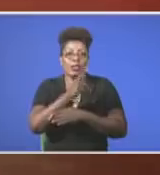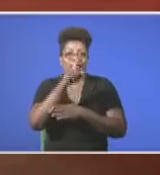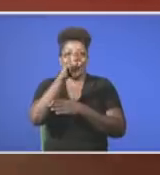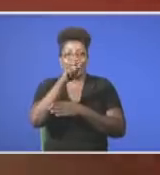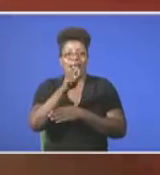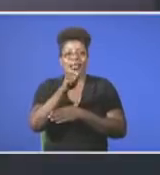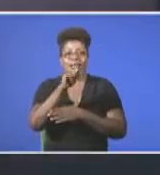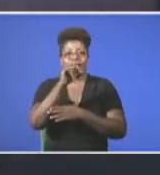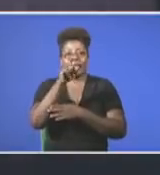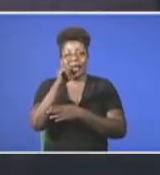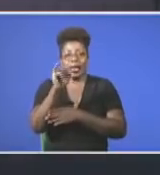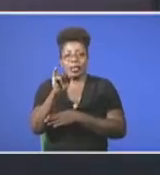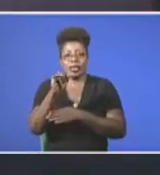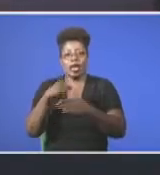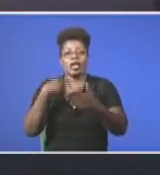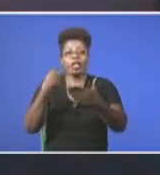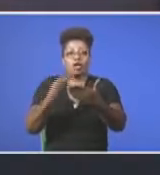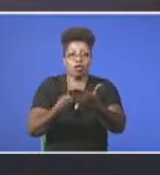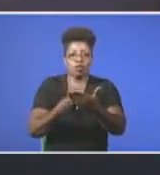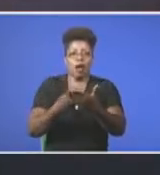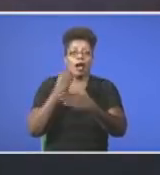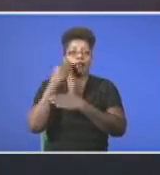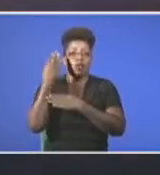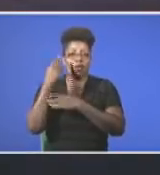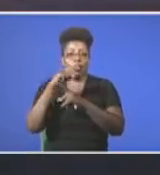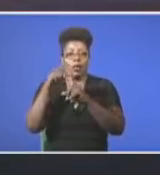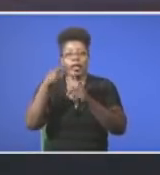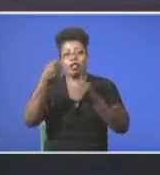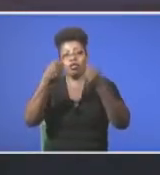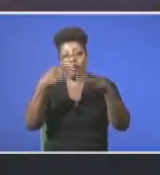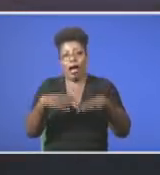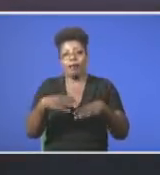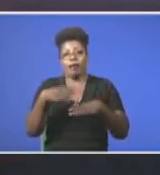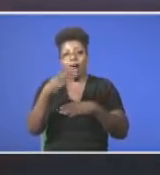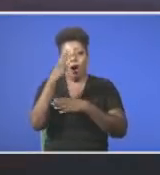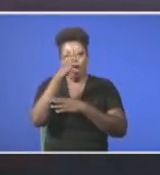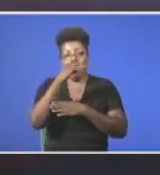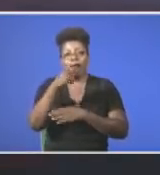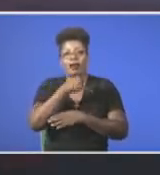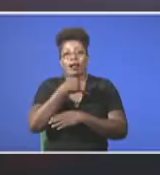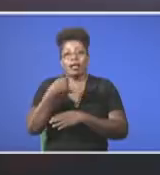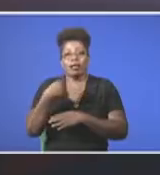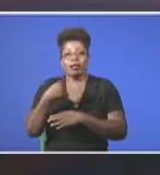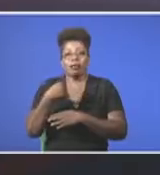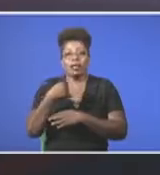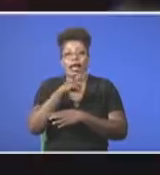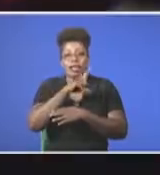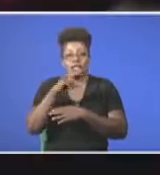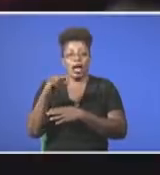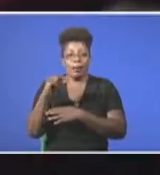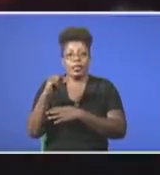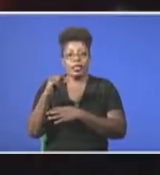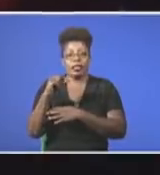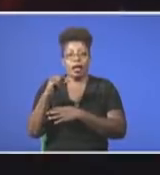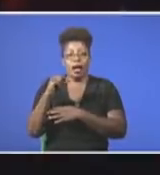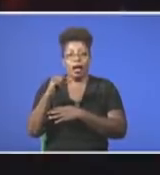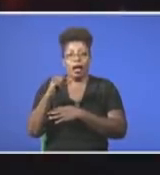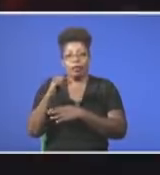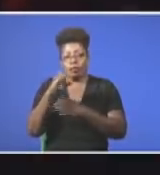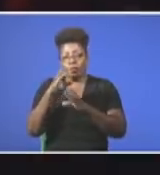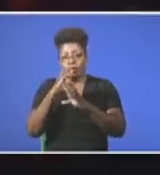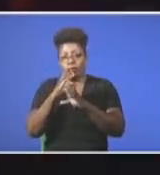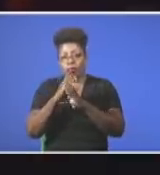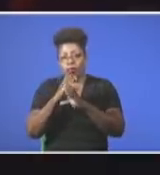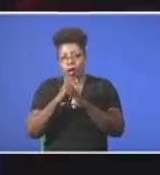arrived home with his children when the driver of a Japanese vehicle pulled up behind him. Police say the culprit, armed with a handgun,